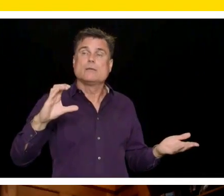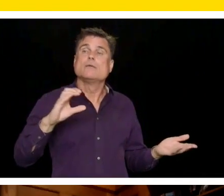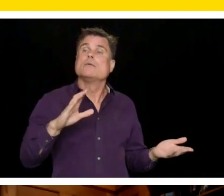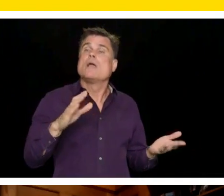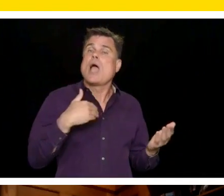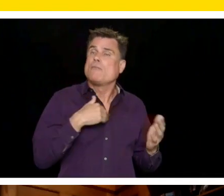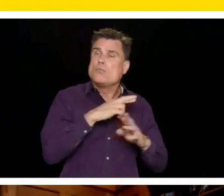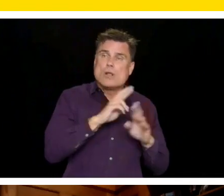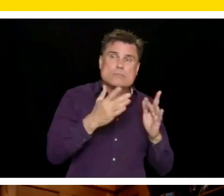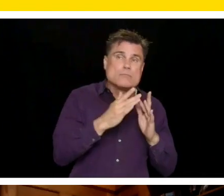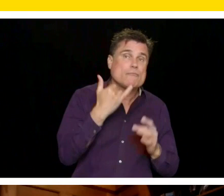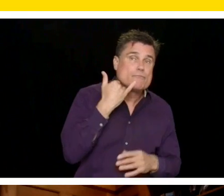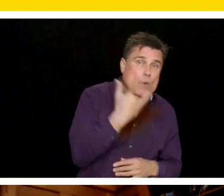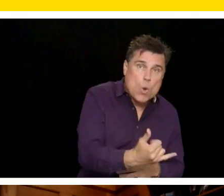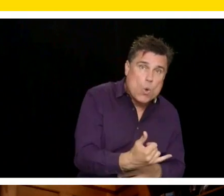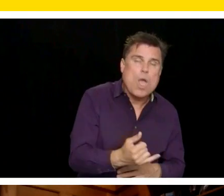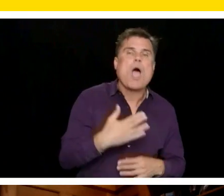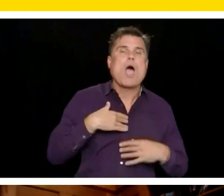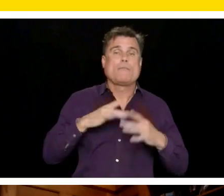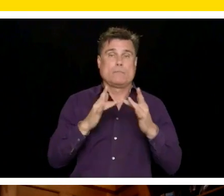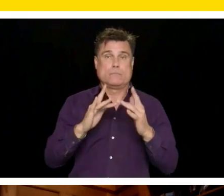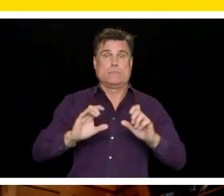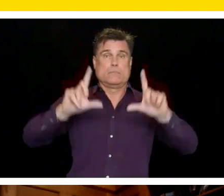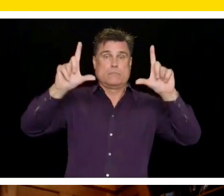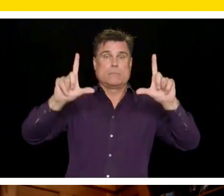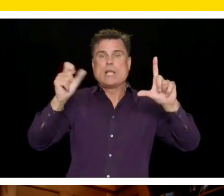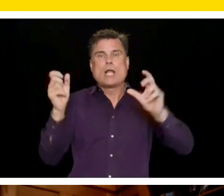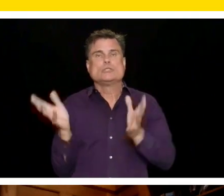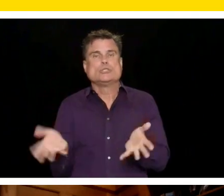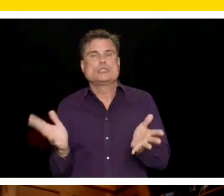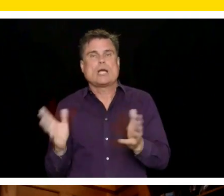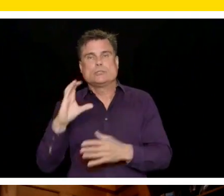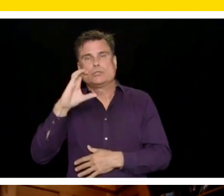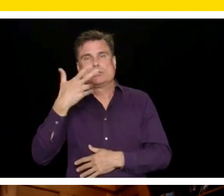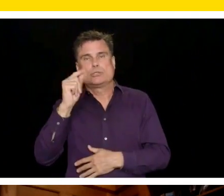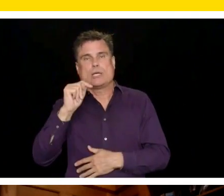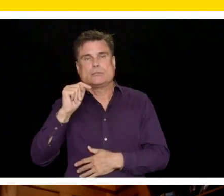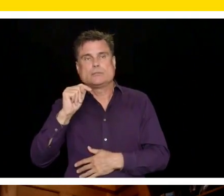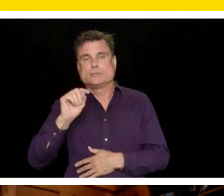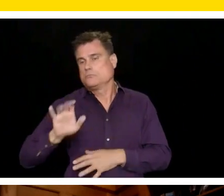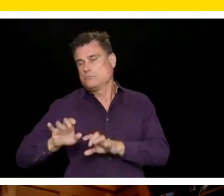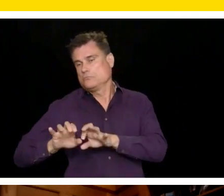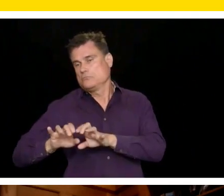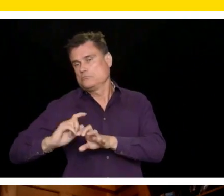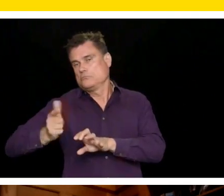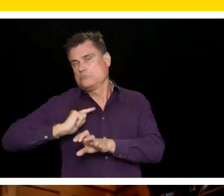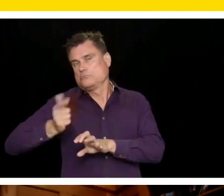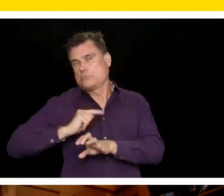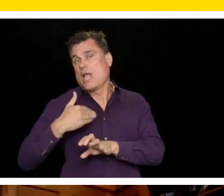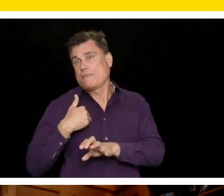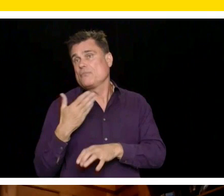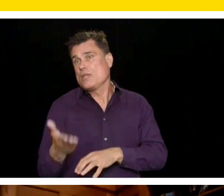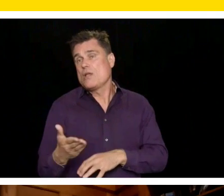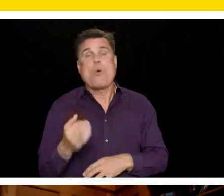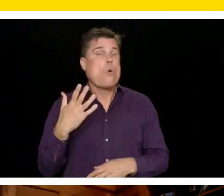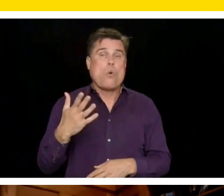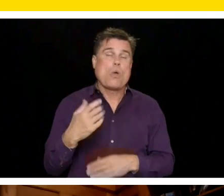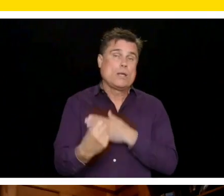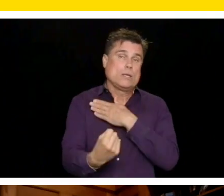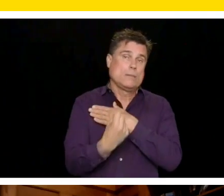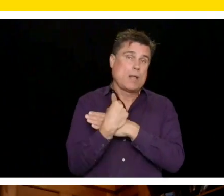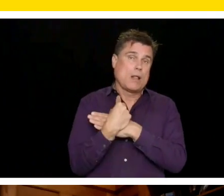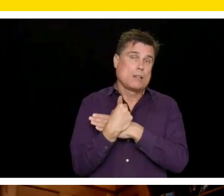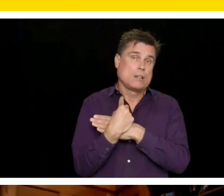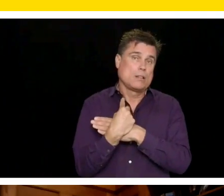help you that way. Thank you. My next question is for Minister Amangal. How